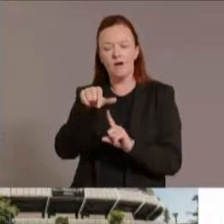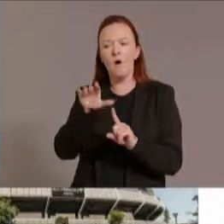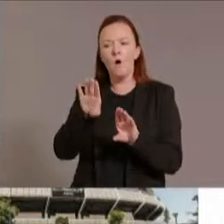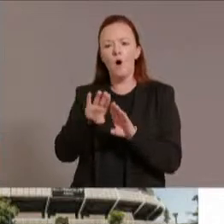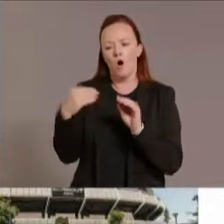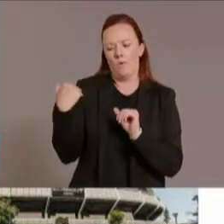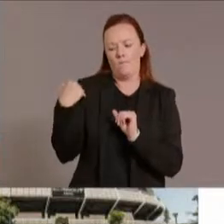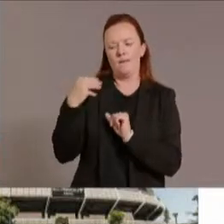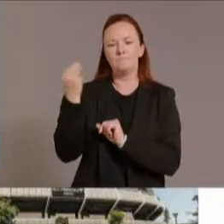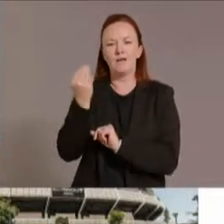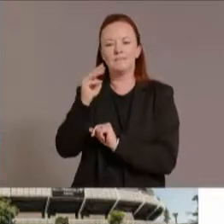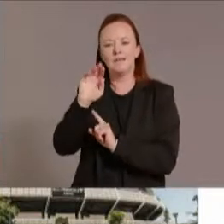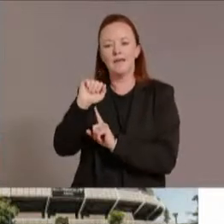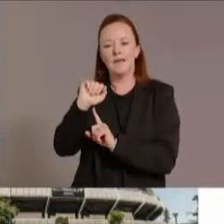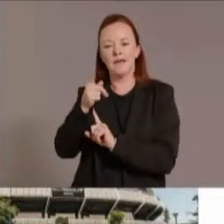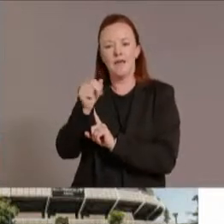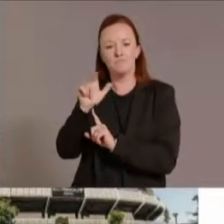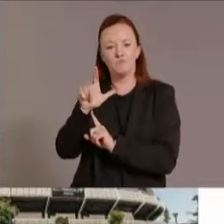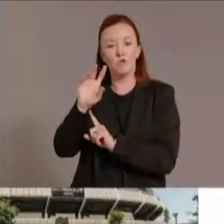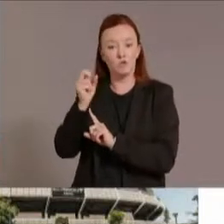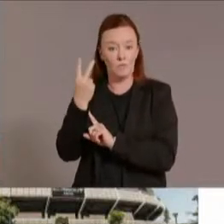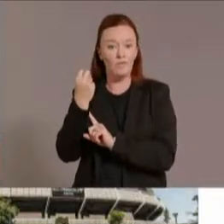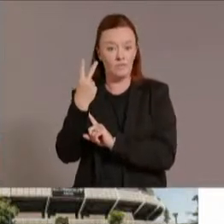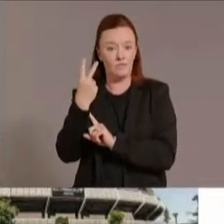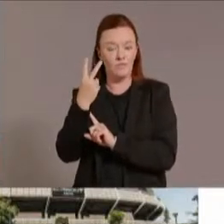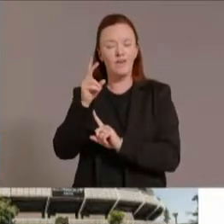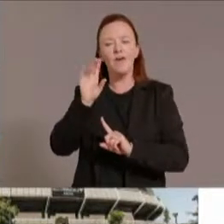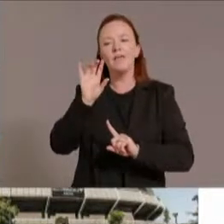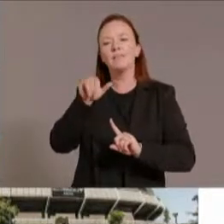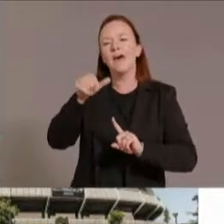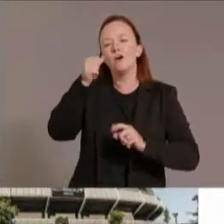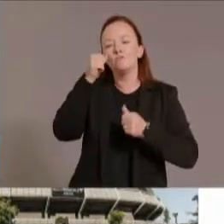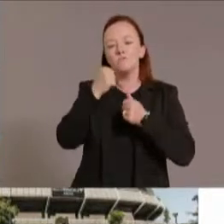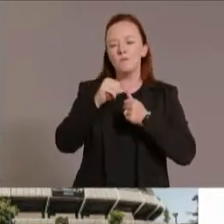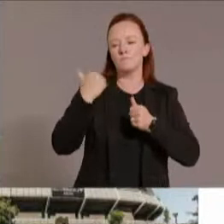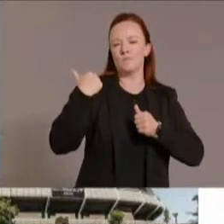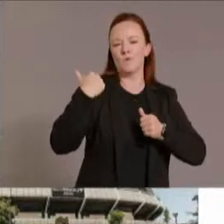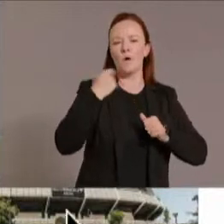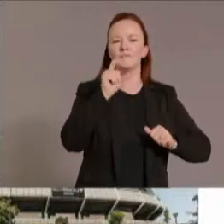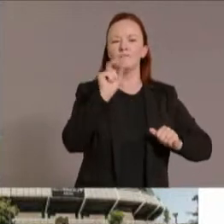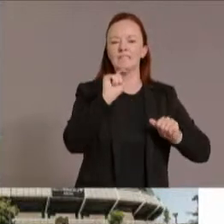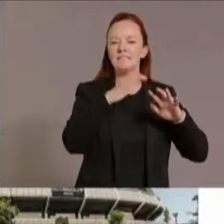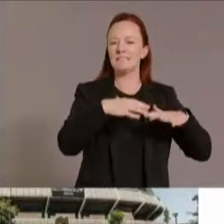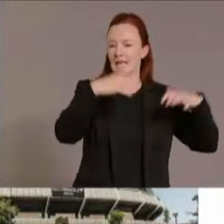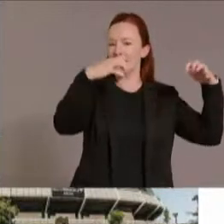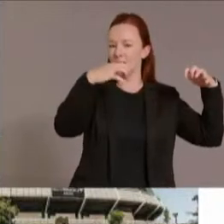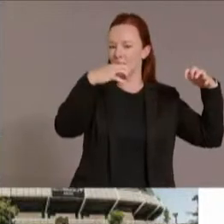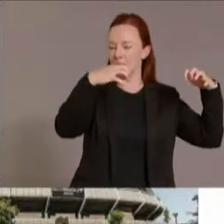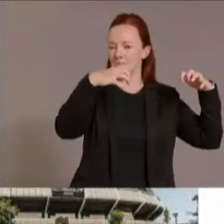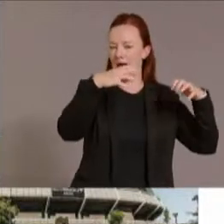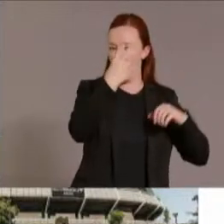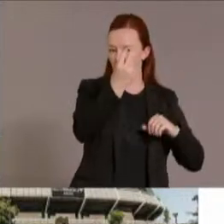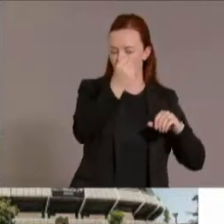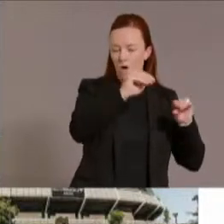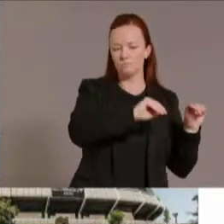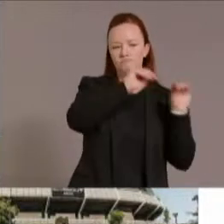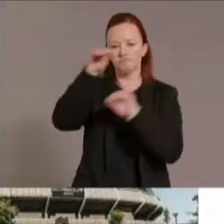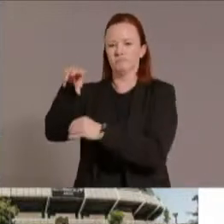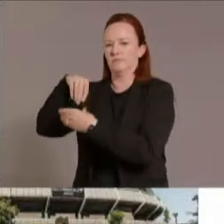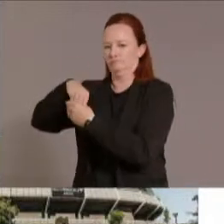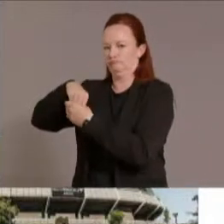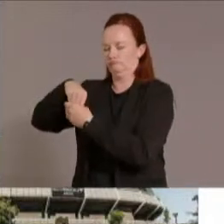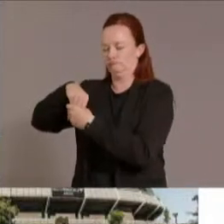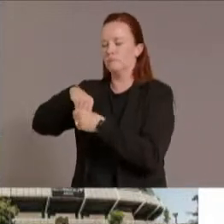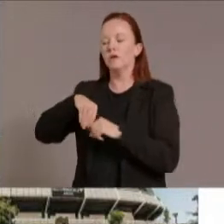Monday, April 12th. This was where we transferred the Phoenix Municipal Stadium in. Individuals can walk in